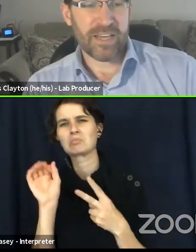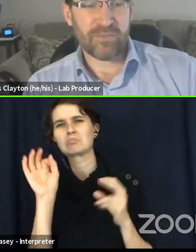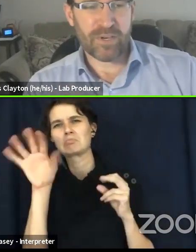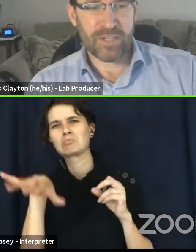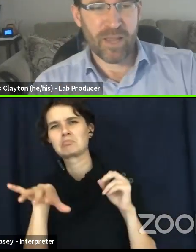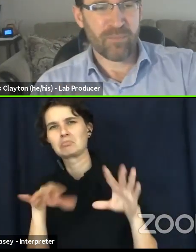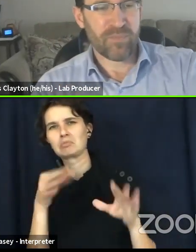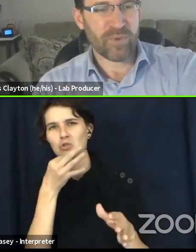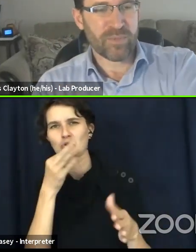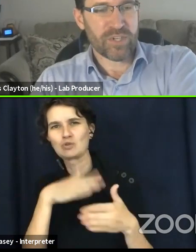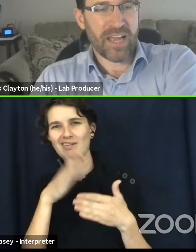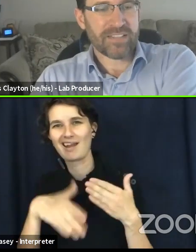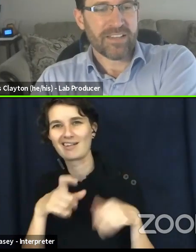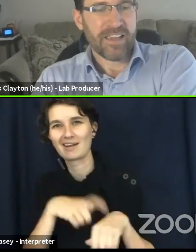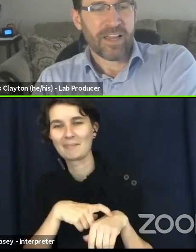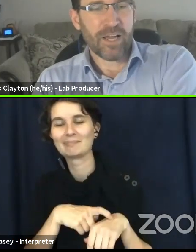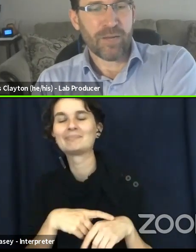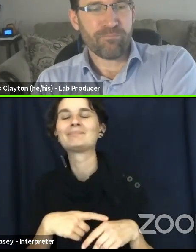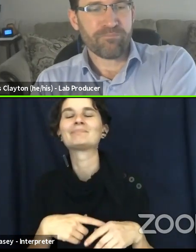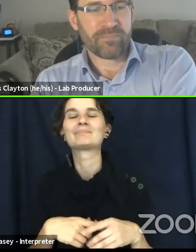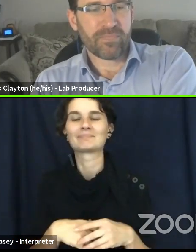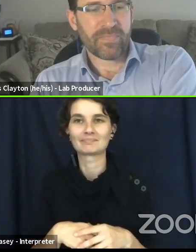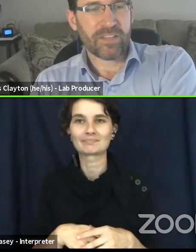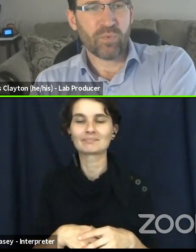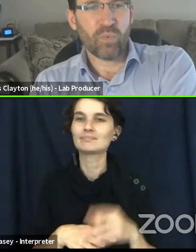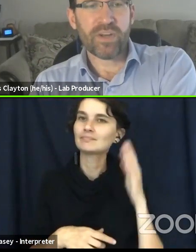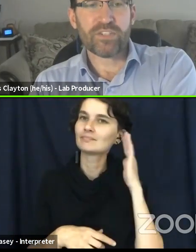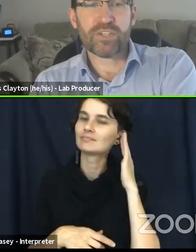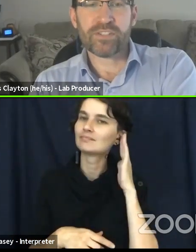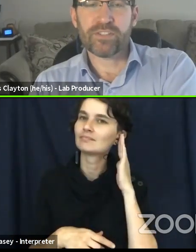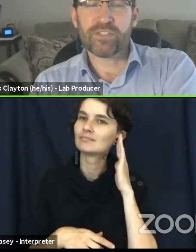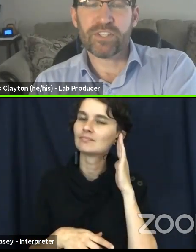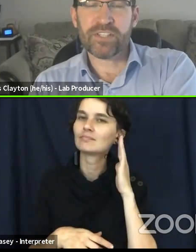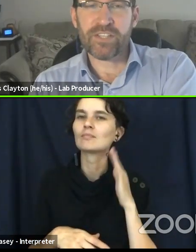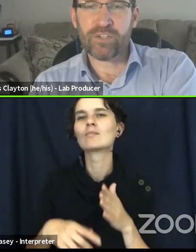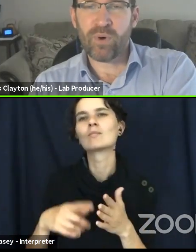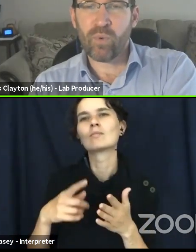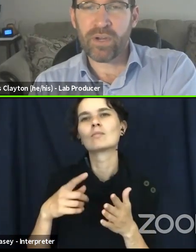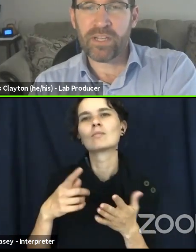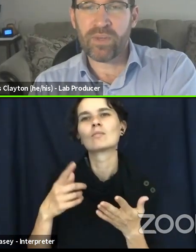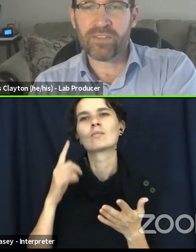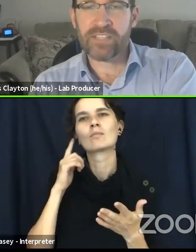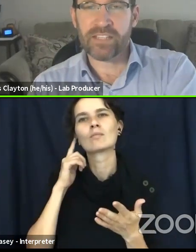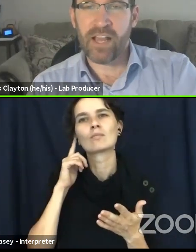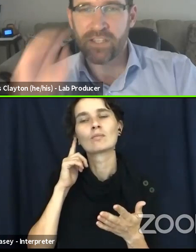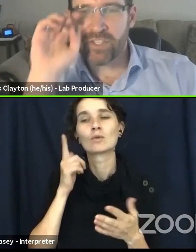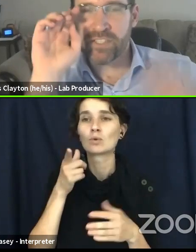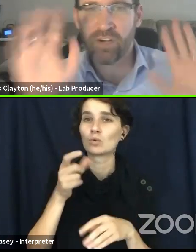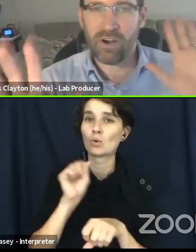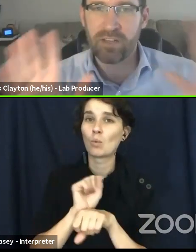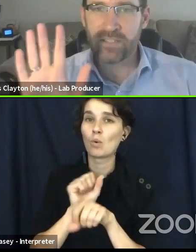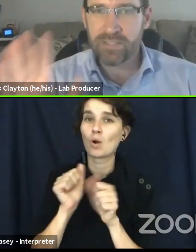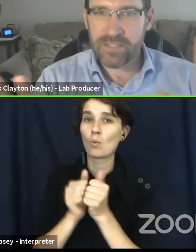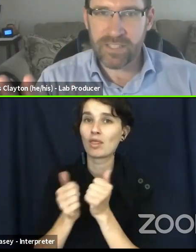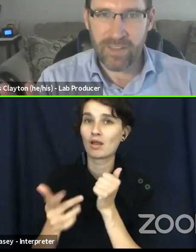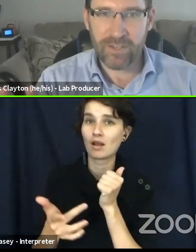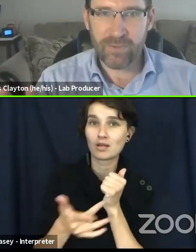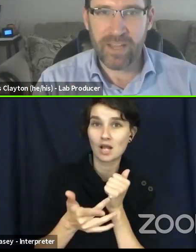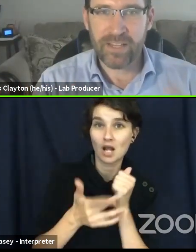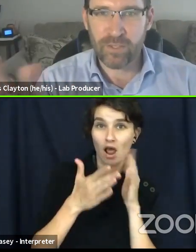to the end of our time from the chat. One is just as you are working with technologists and